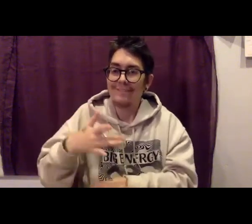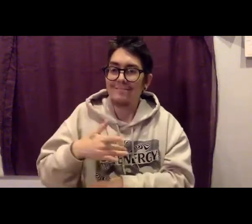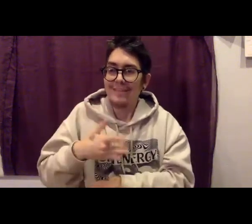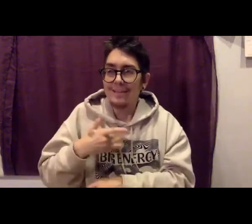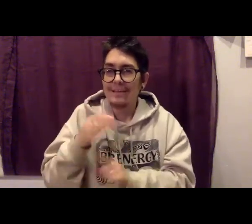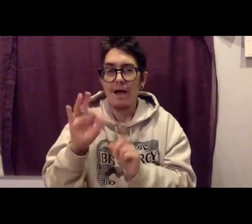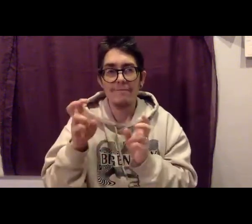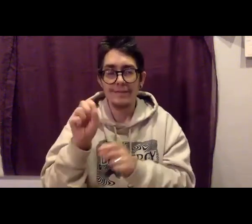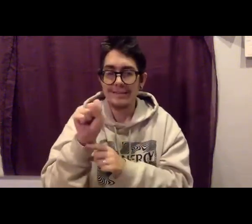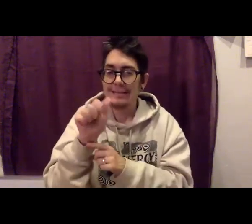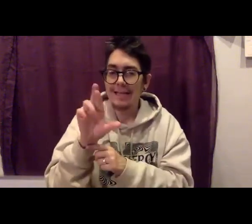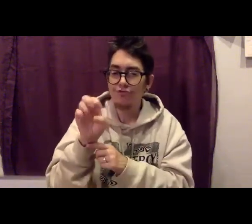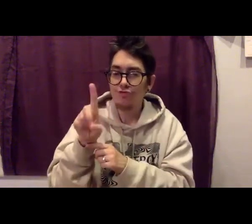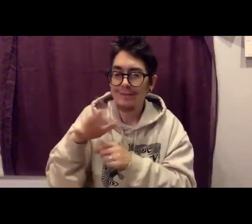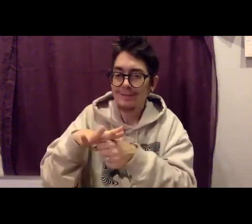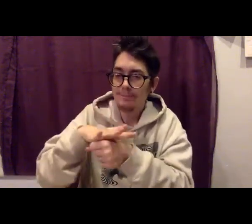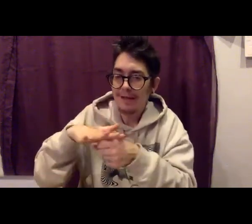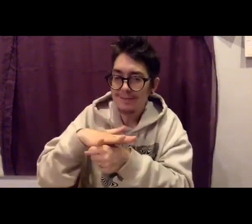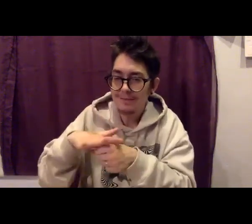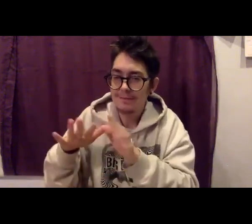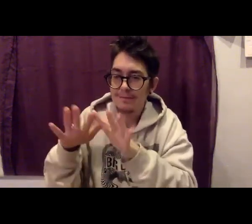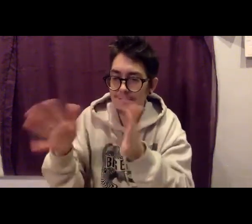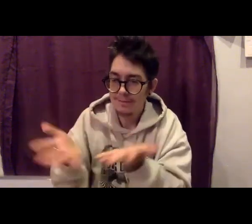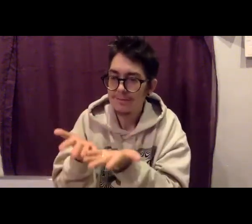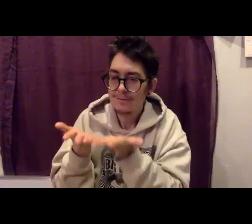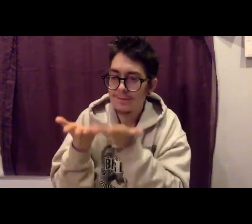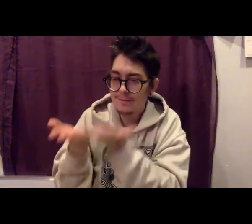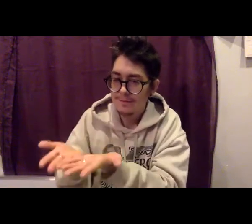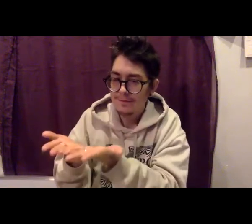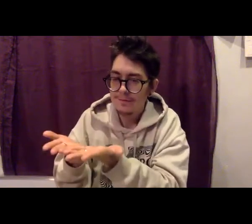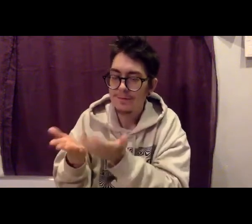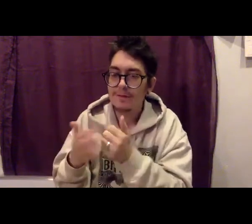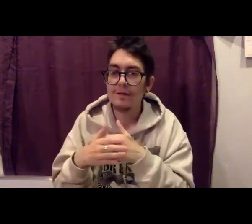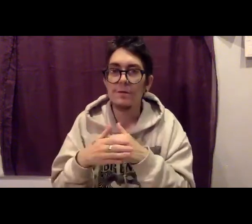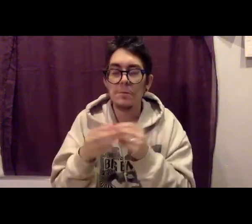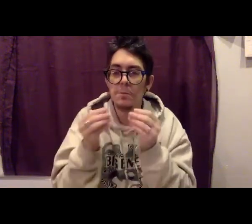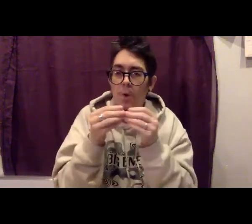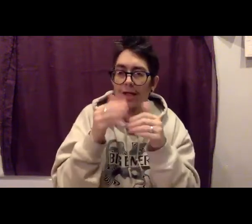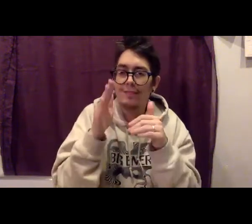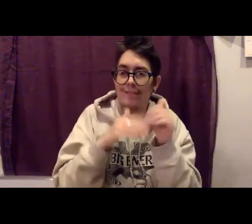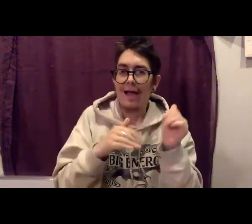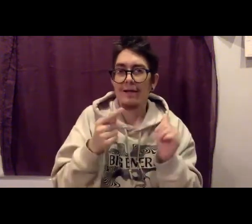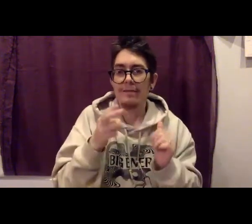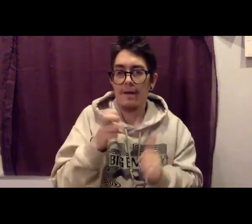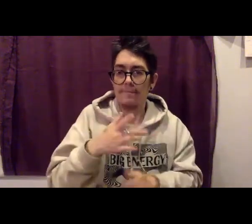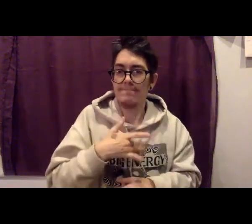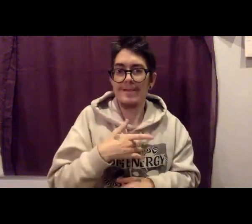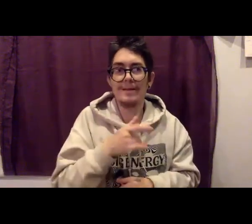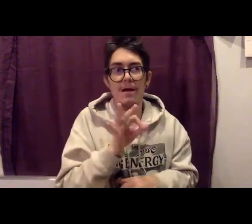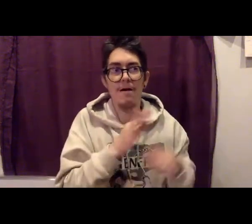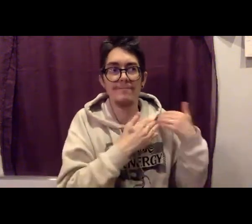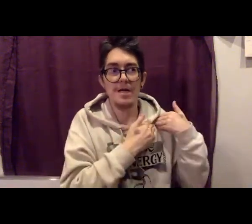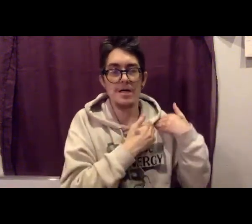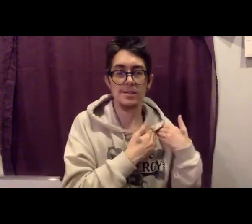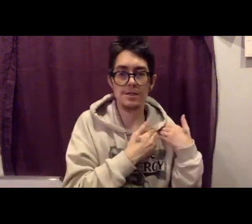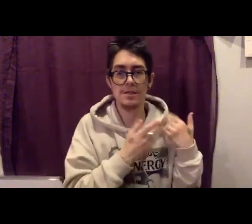ritual. So that feels a little bit more like a sacred space, offering, opening, holding that